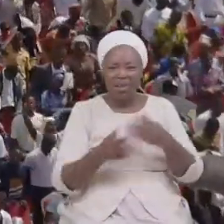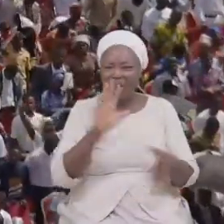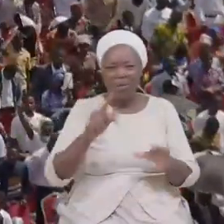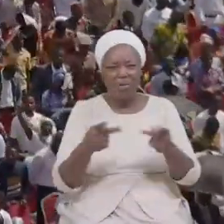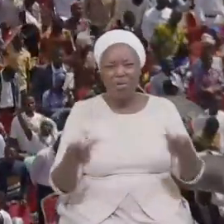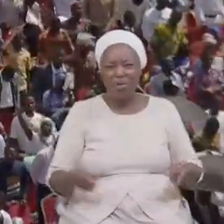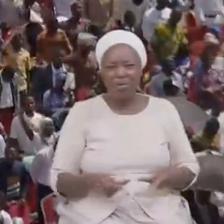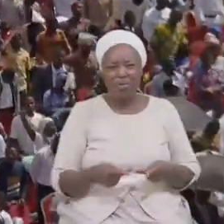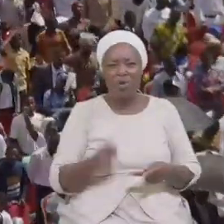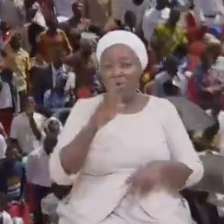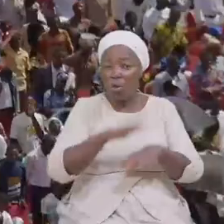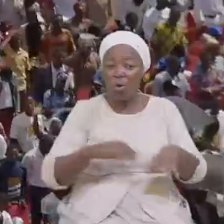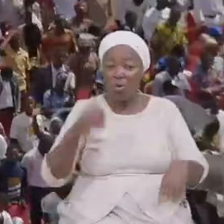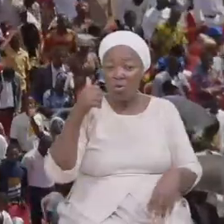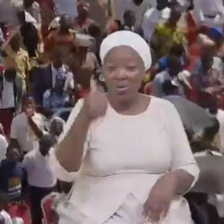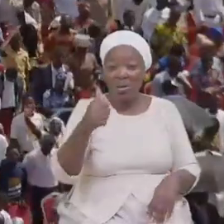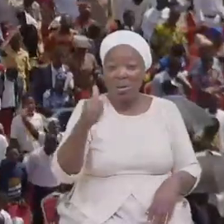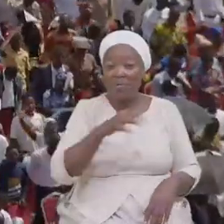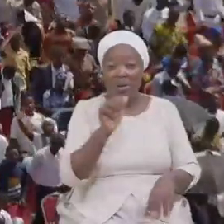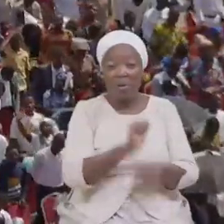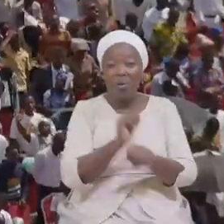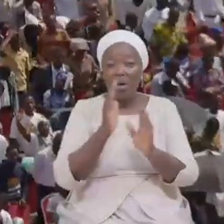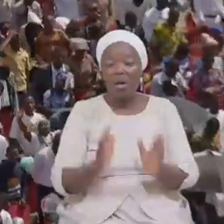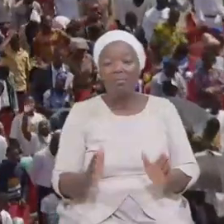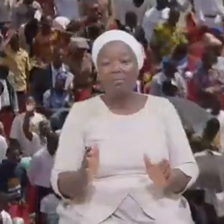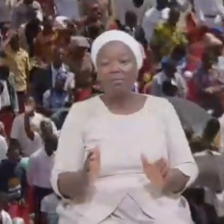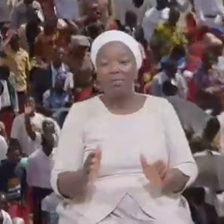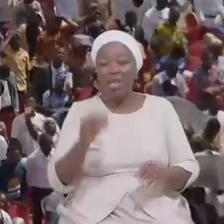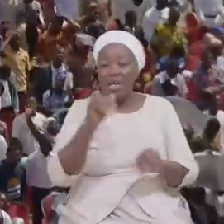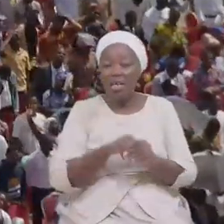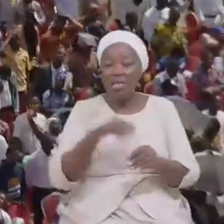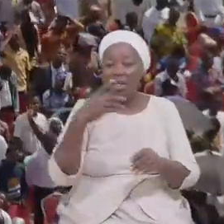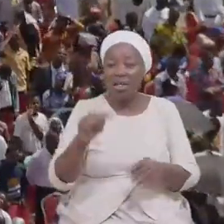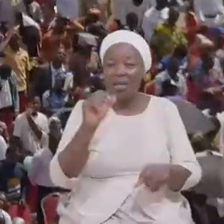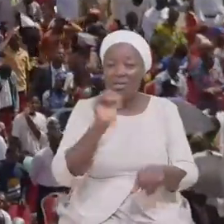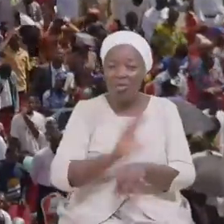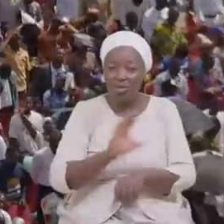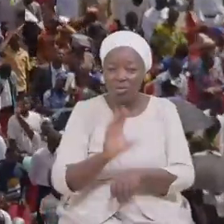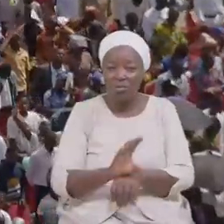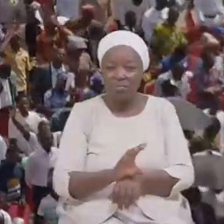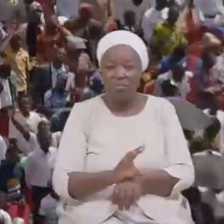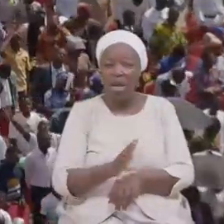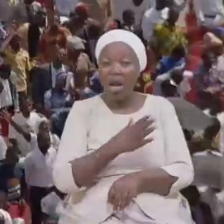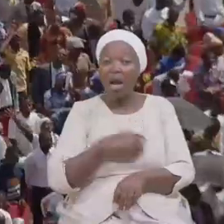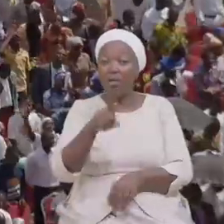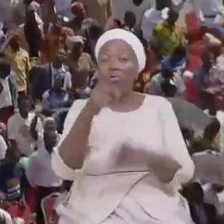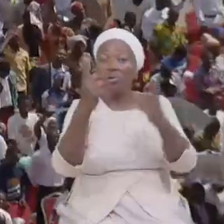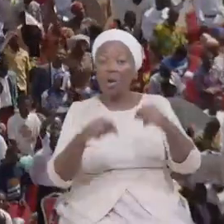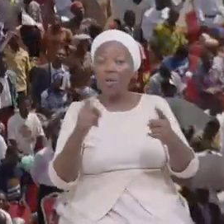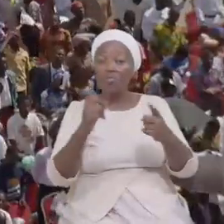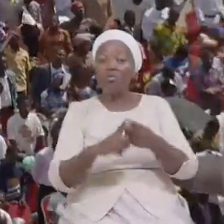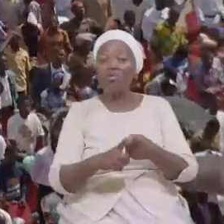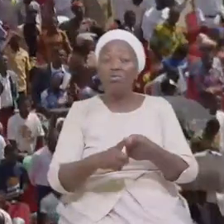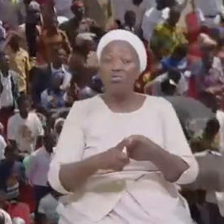you call yourself a worker in the church, and you come to gamble with your